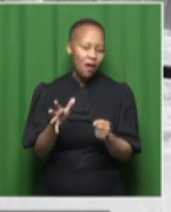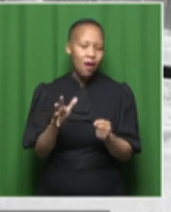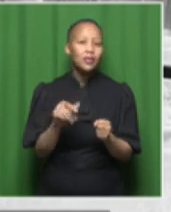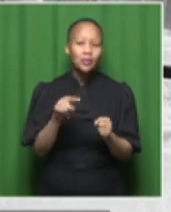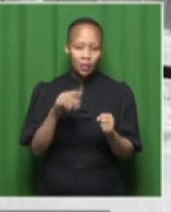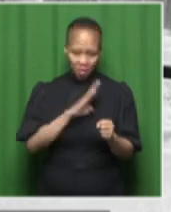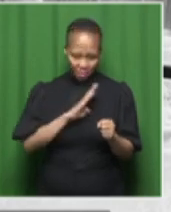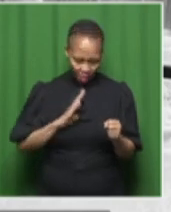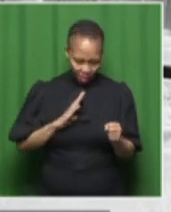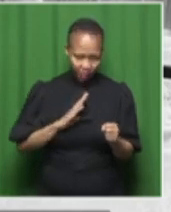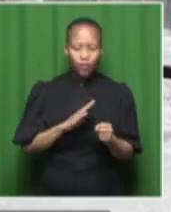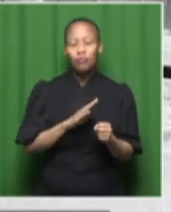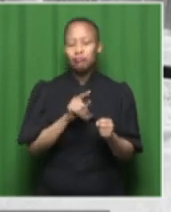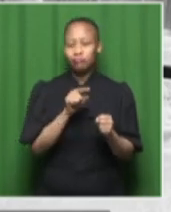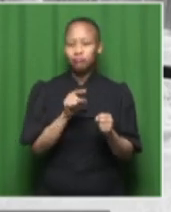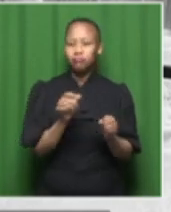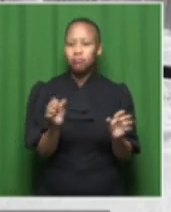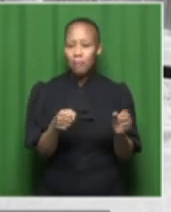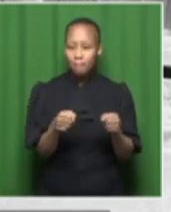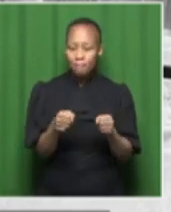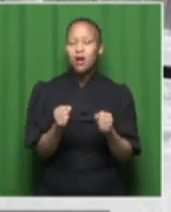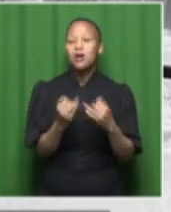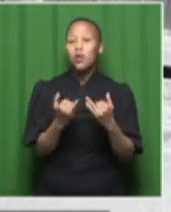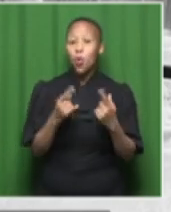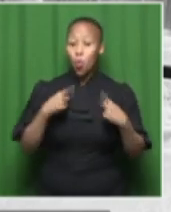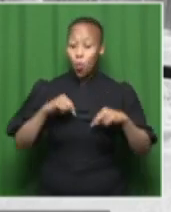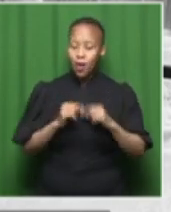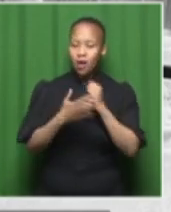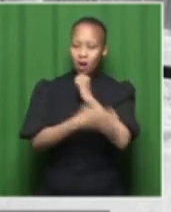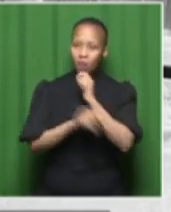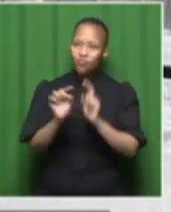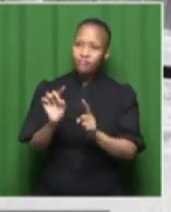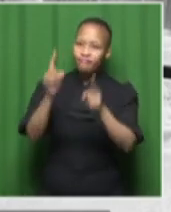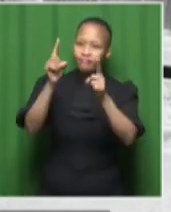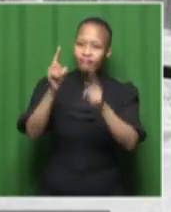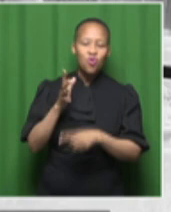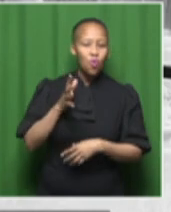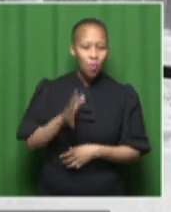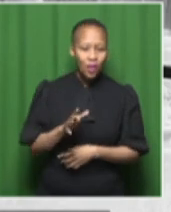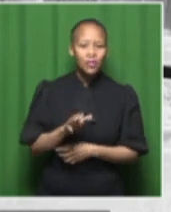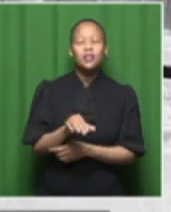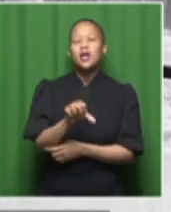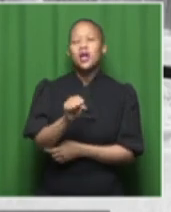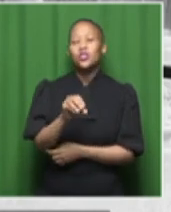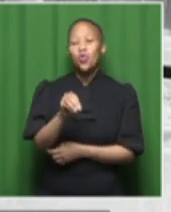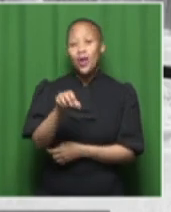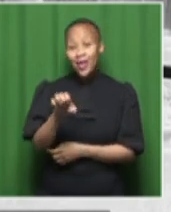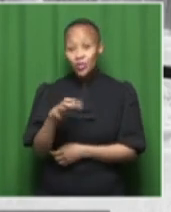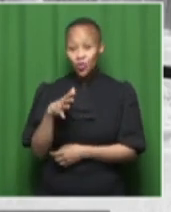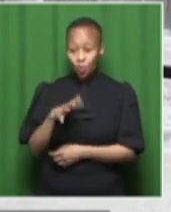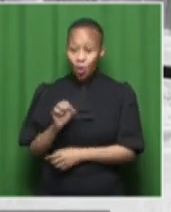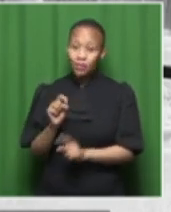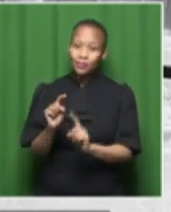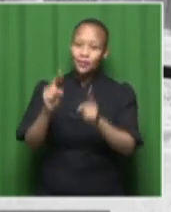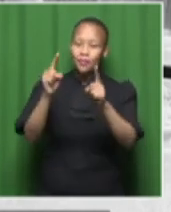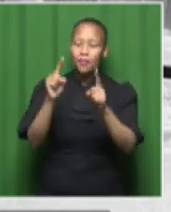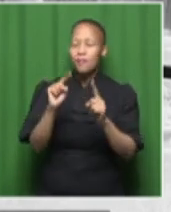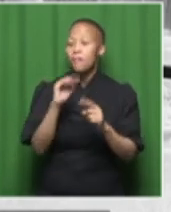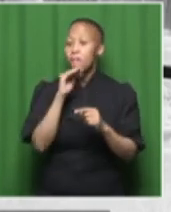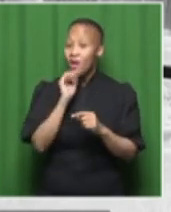is extremely problematic. If we want to succeed as a country and we want our SOEs to succeed, we're going to need to have to